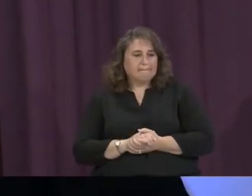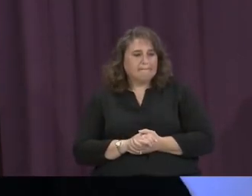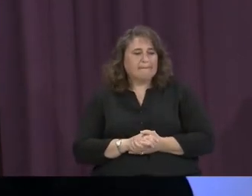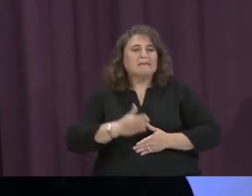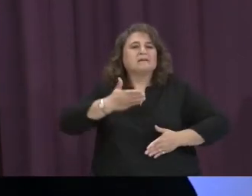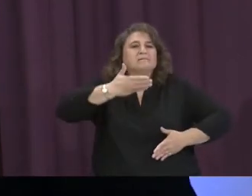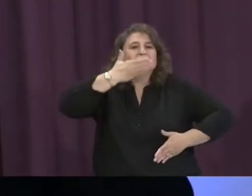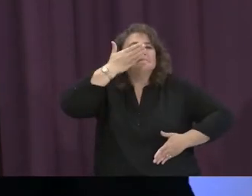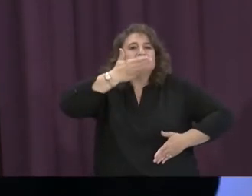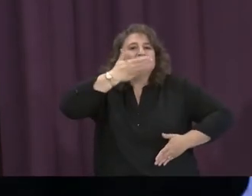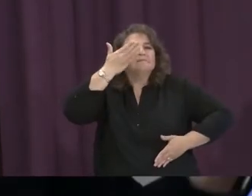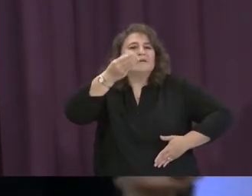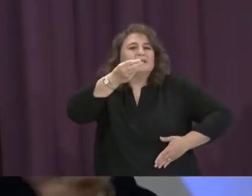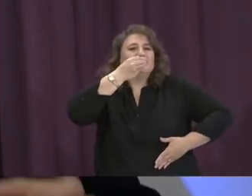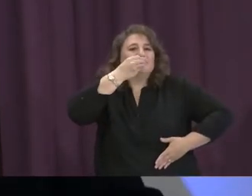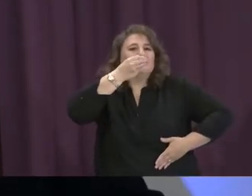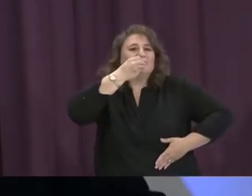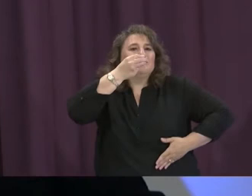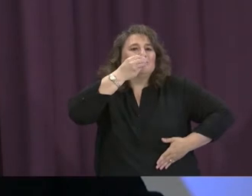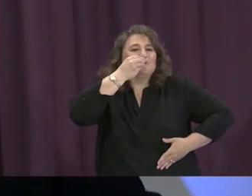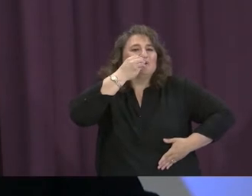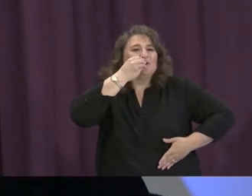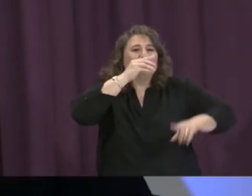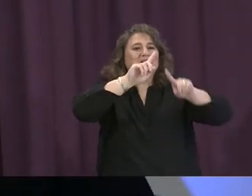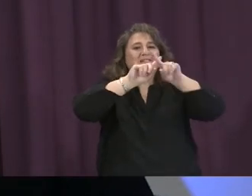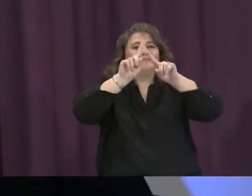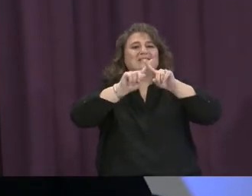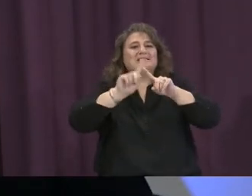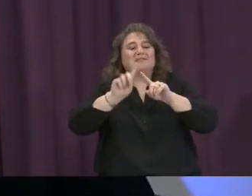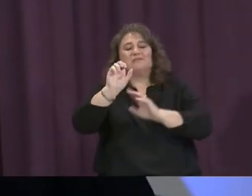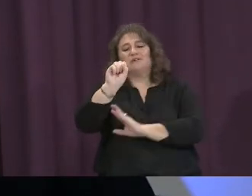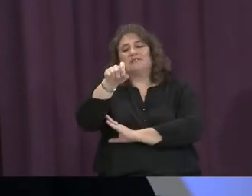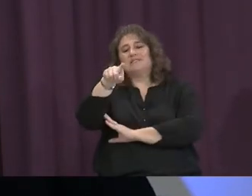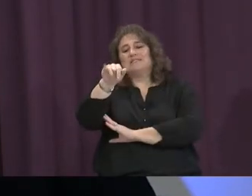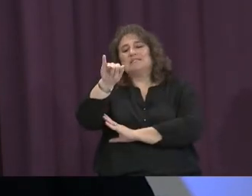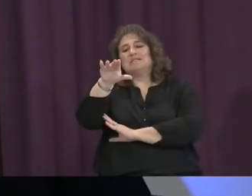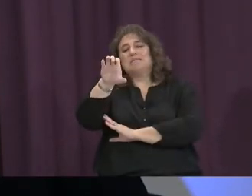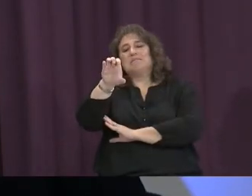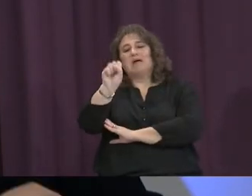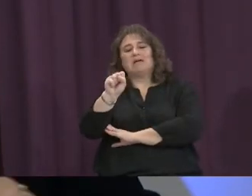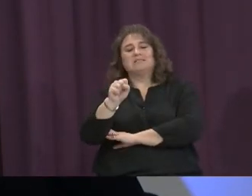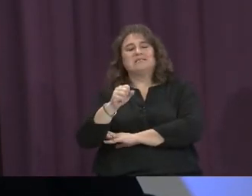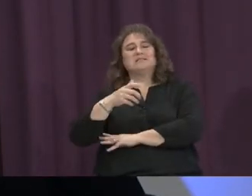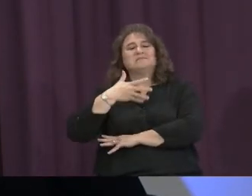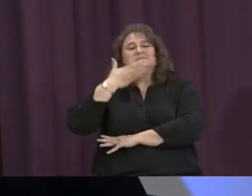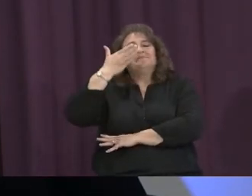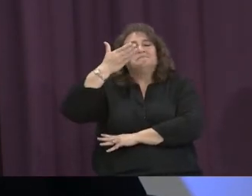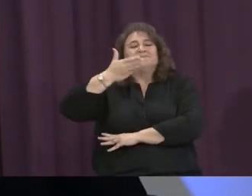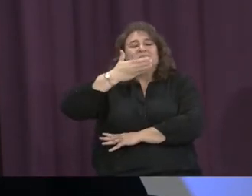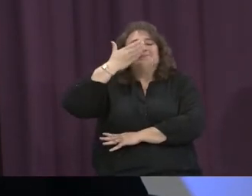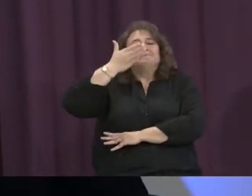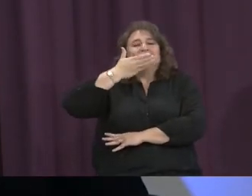smelling the food that oh my goodness, and I just think that the differences